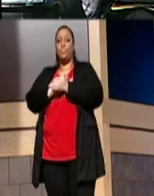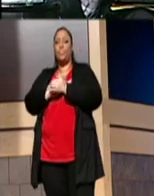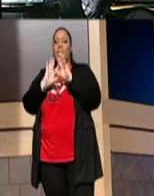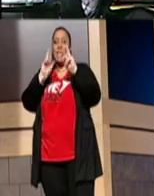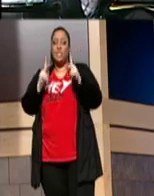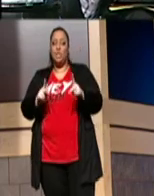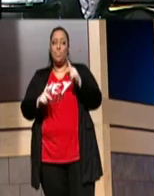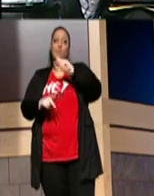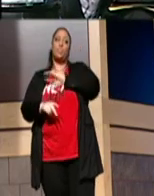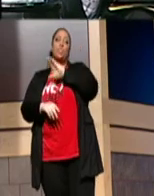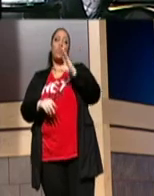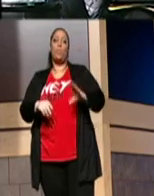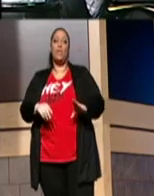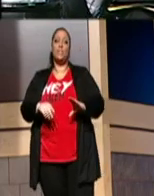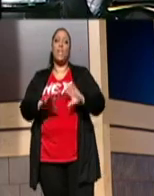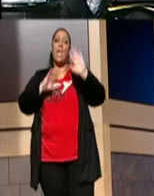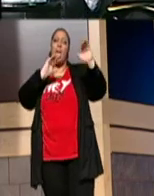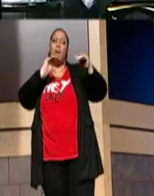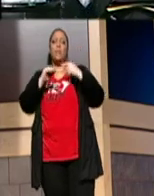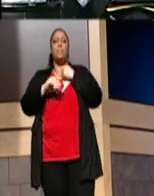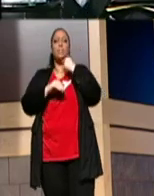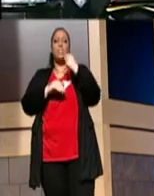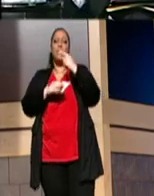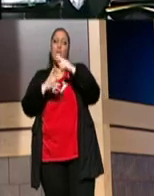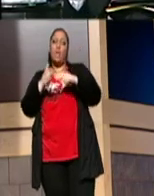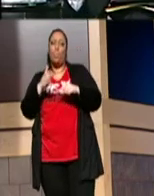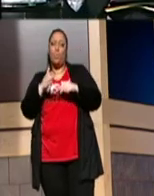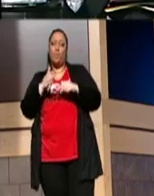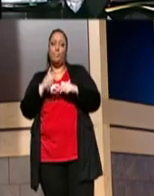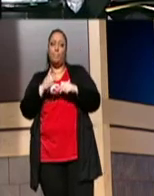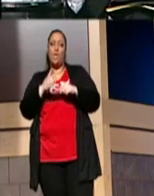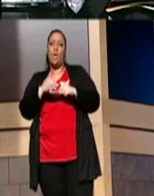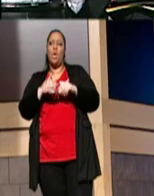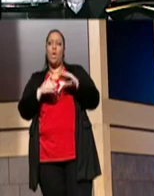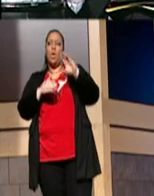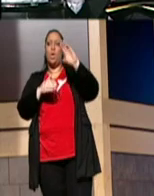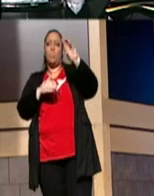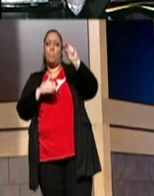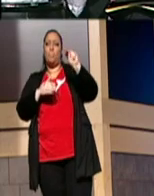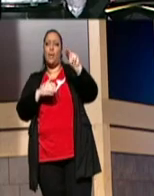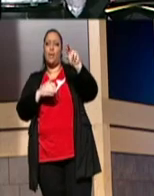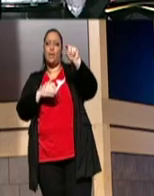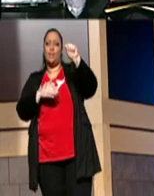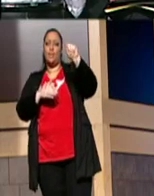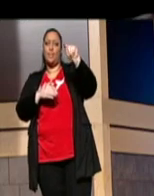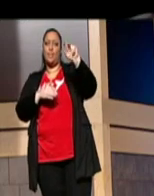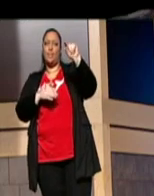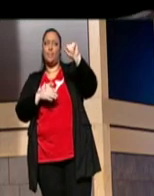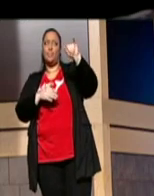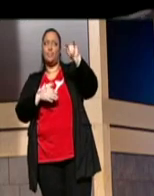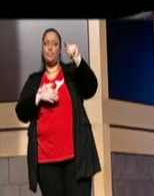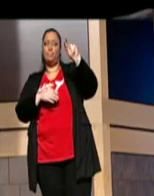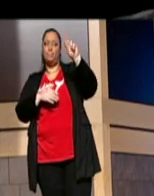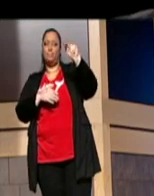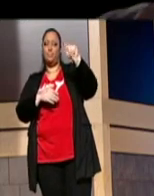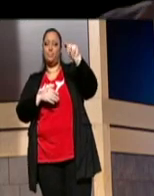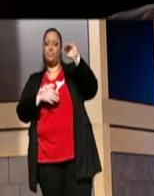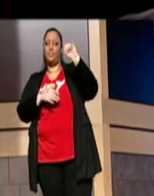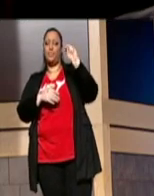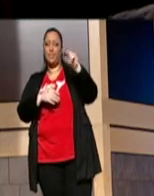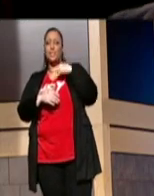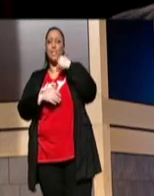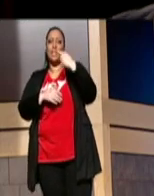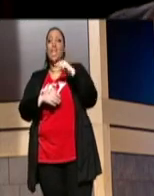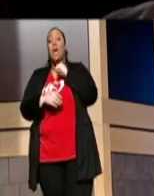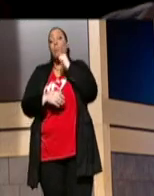am limited to say what my Constitution says. I am not supposed to say anything else,